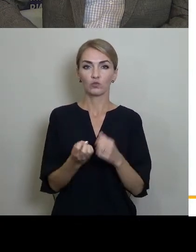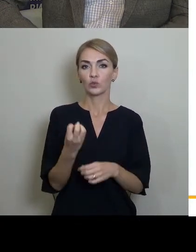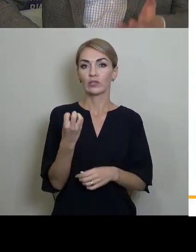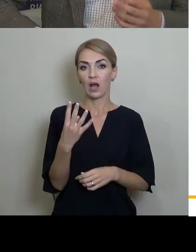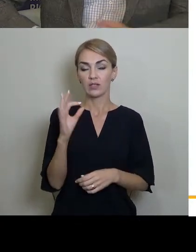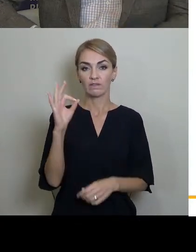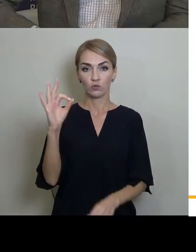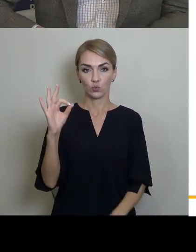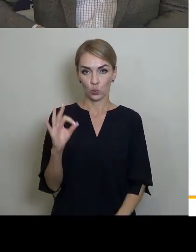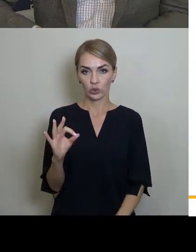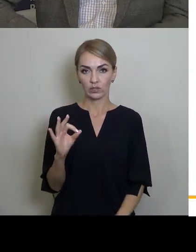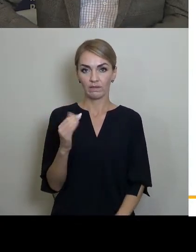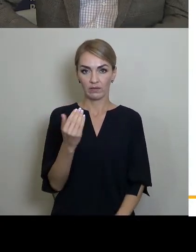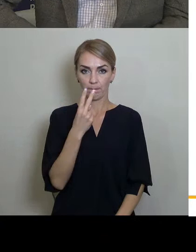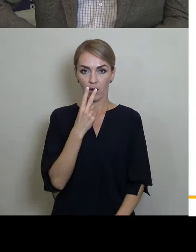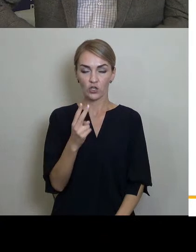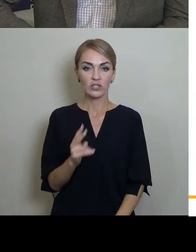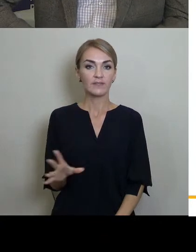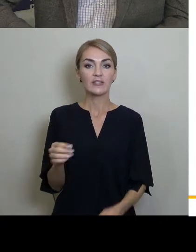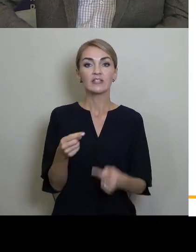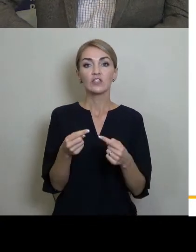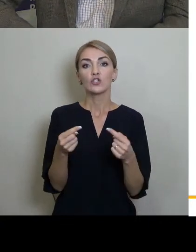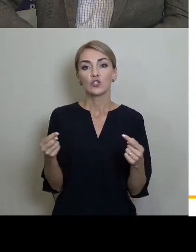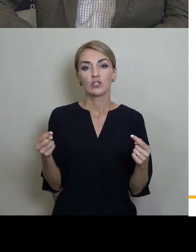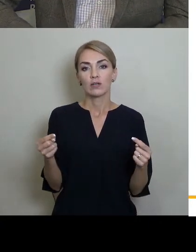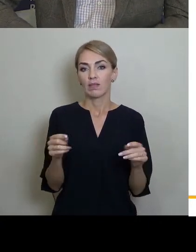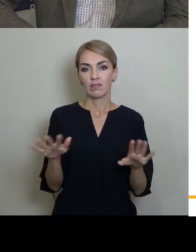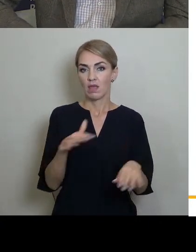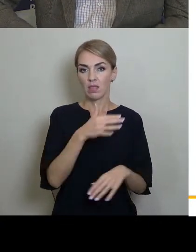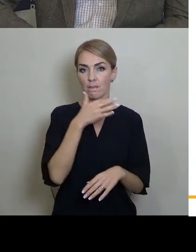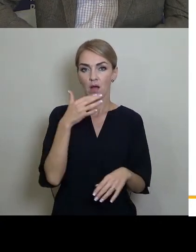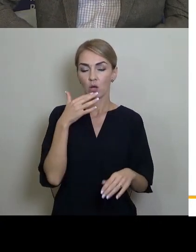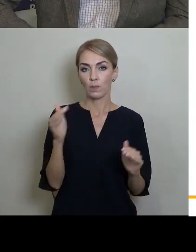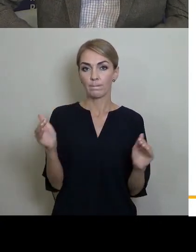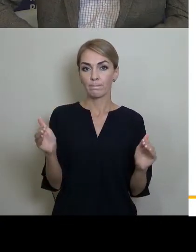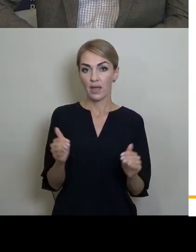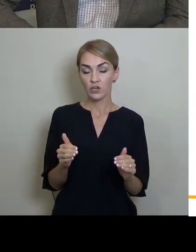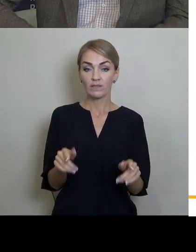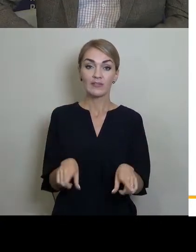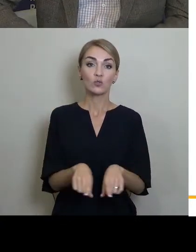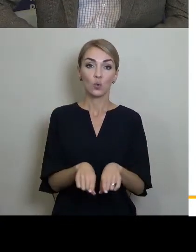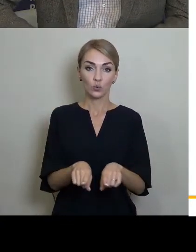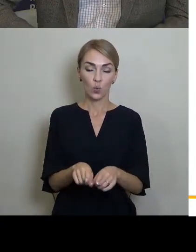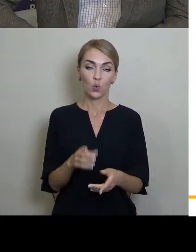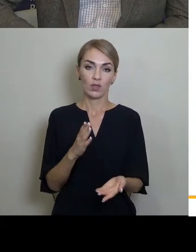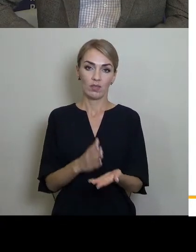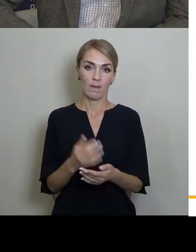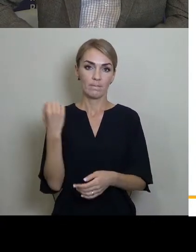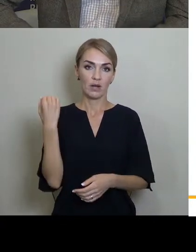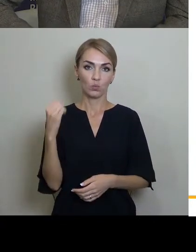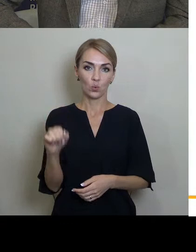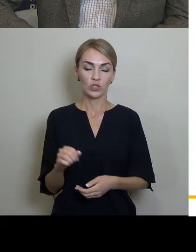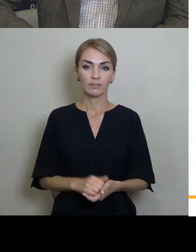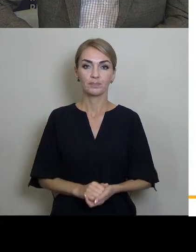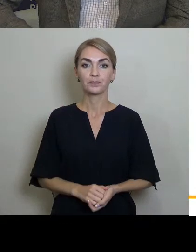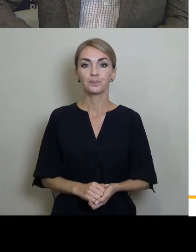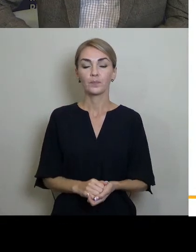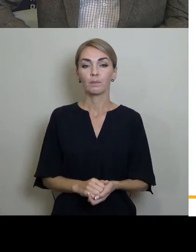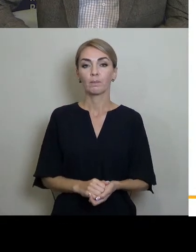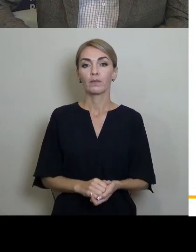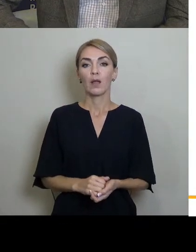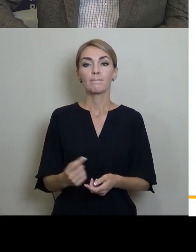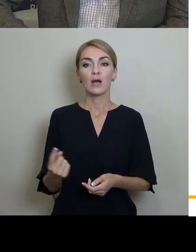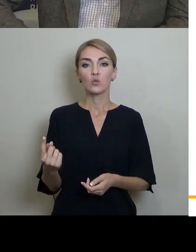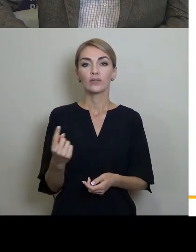the first, let's say, candidate gets 14% and the others got approximately the same number, nevertheless, the